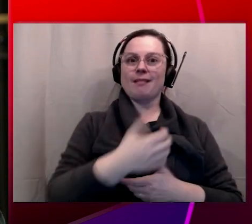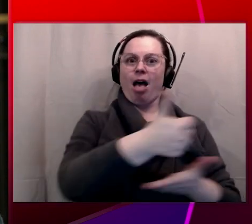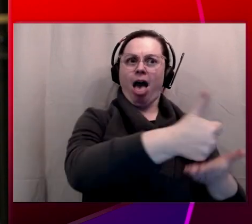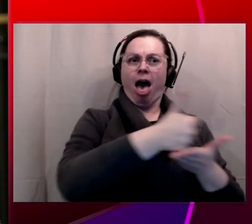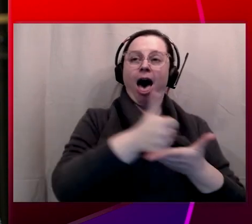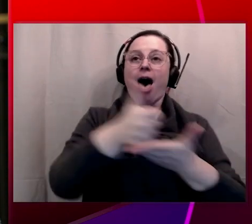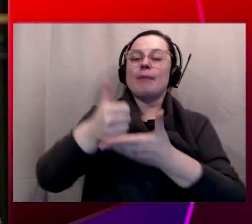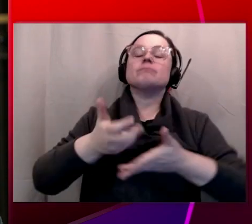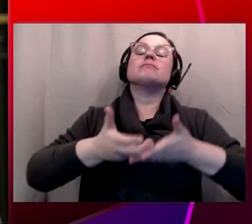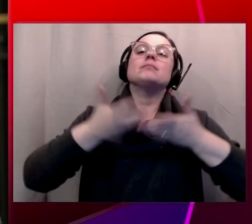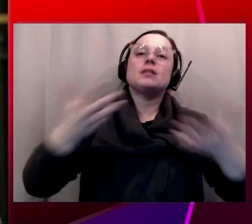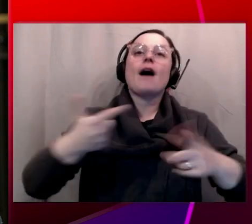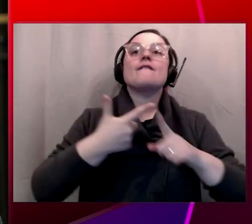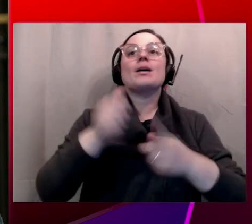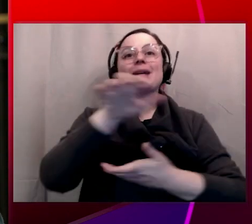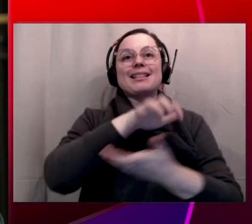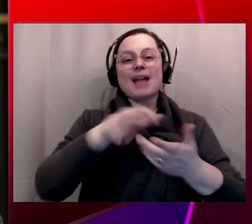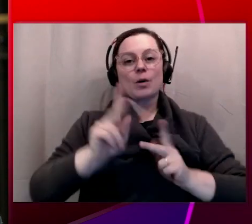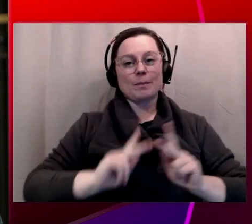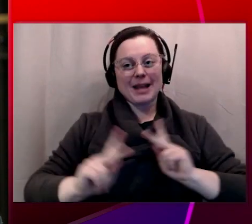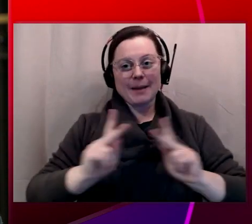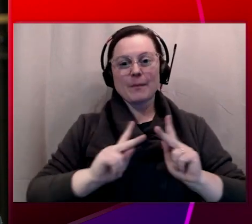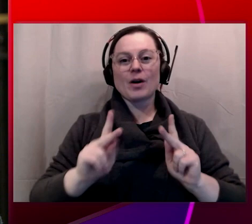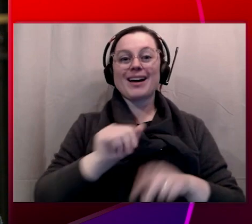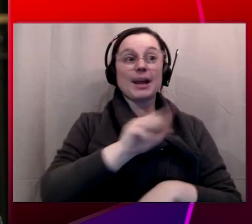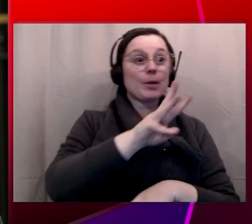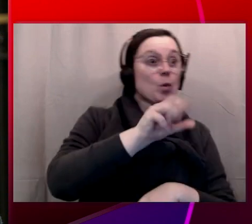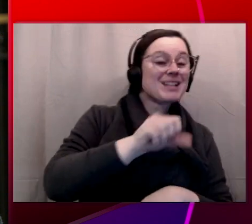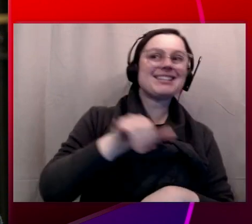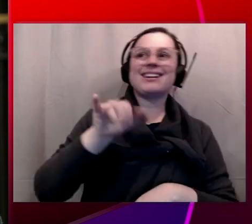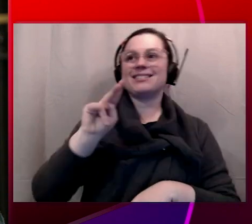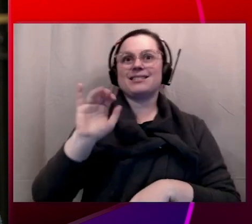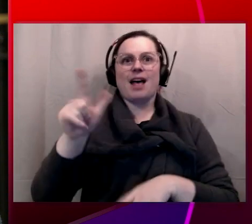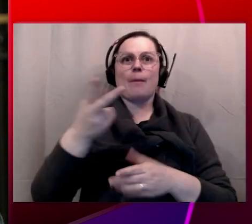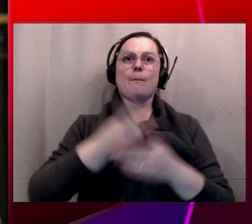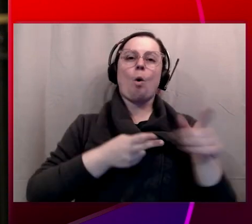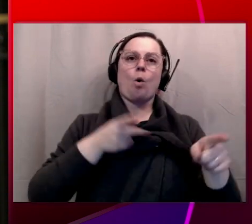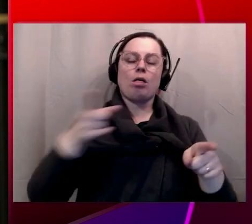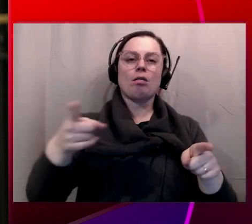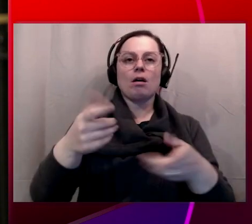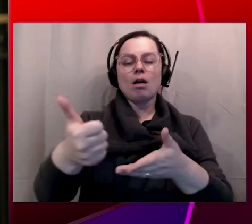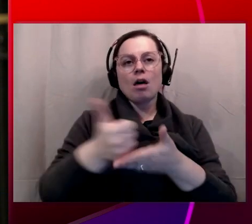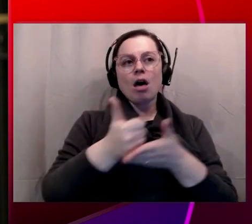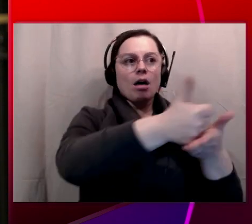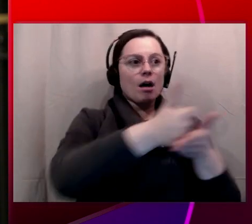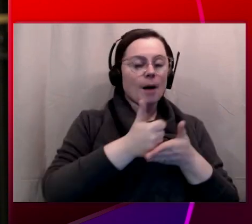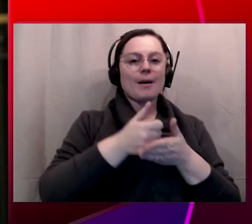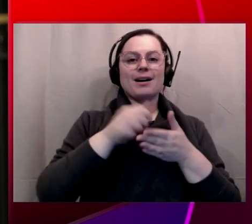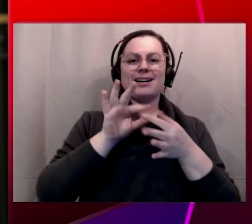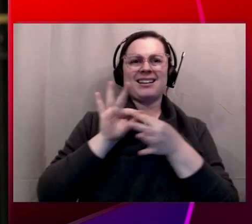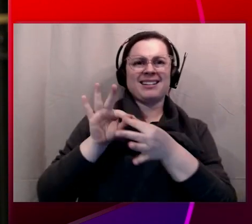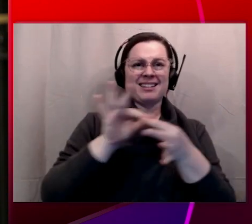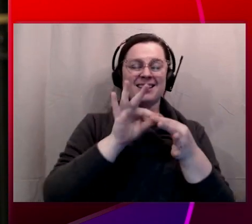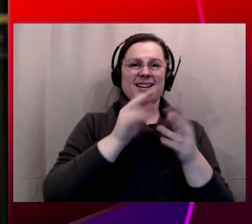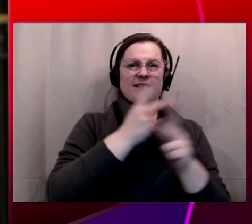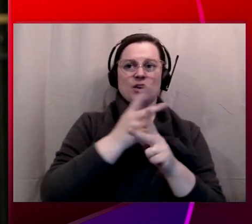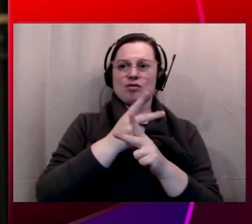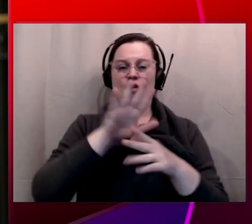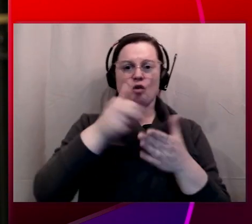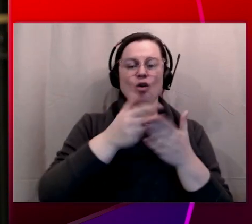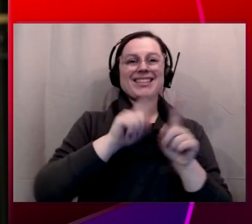the cloud people, AWS and Intel, really helping us coordinate all of these instances that we needed to